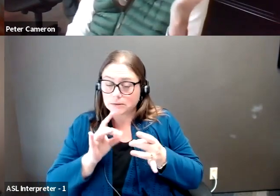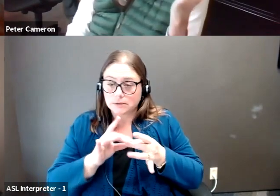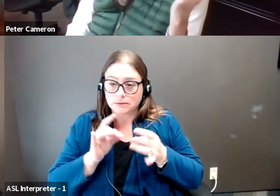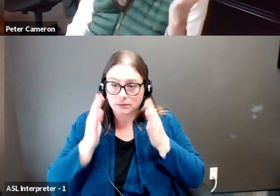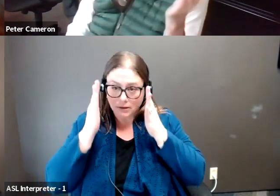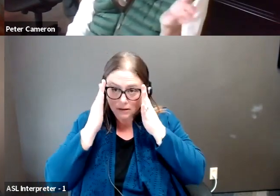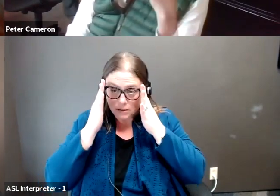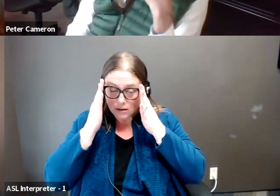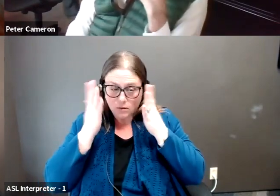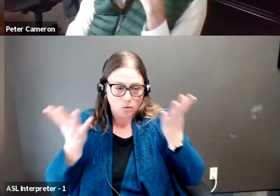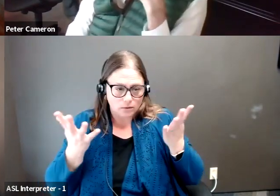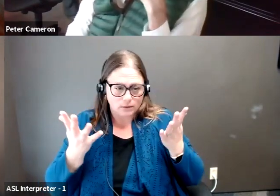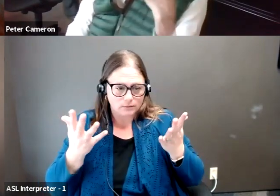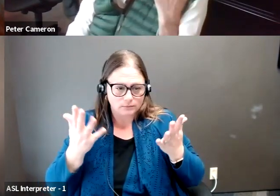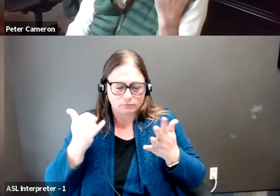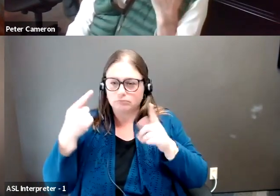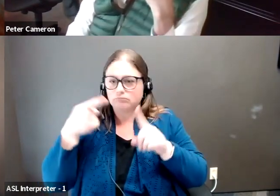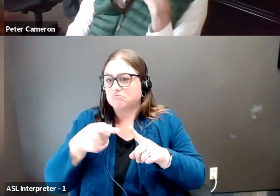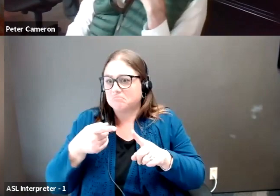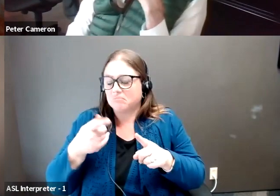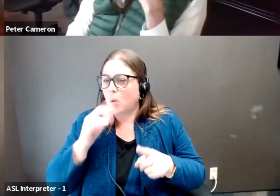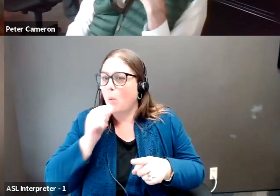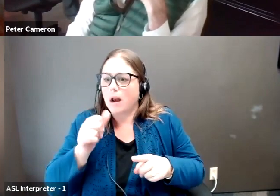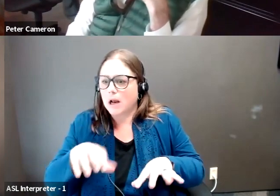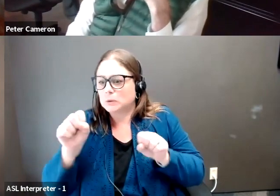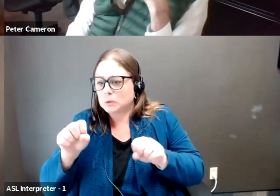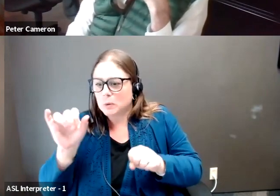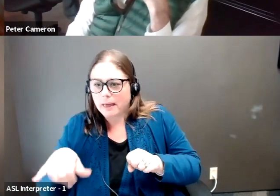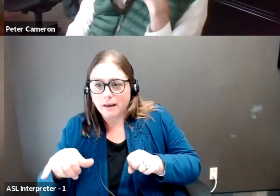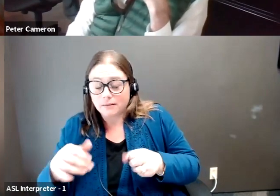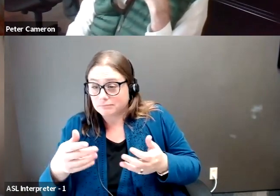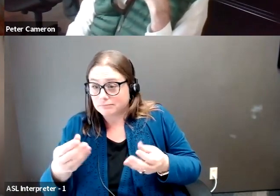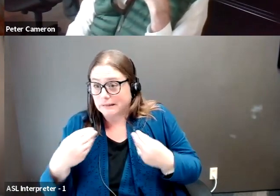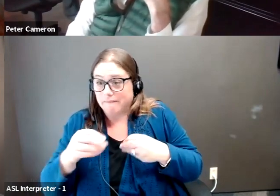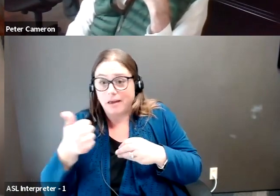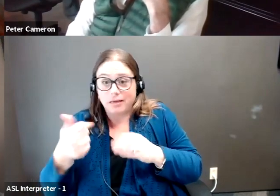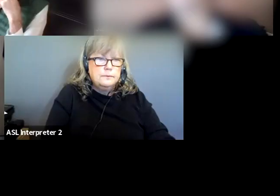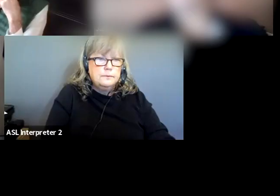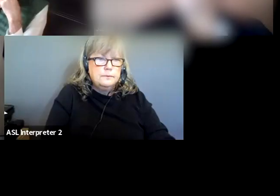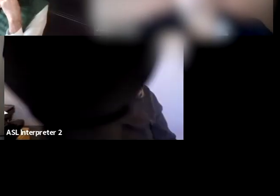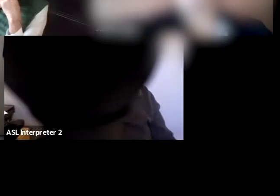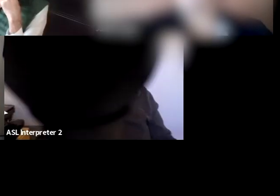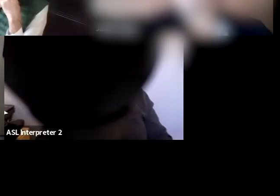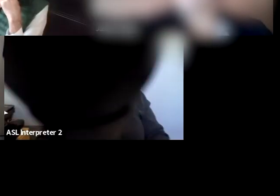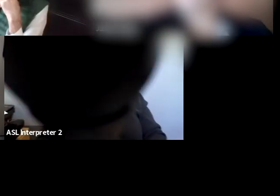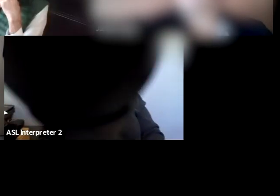why aren't we doing this? If there's some other example, please let us hear.